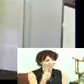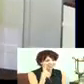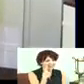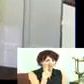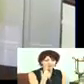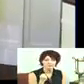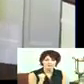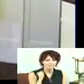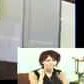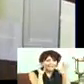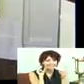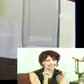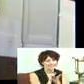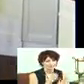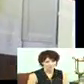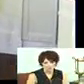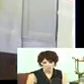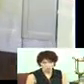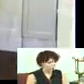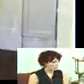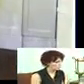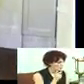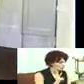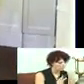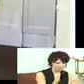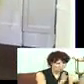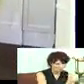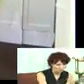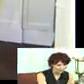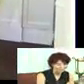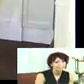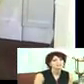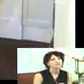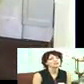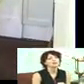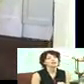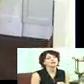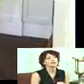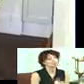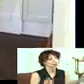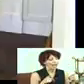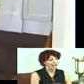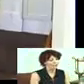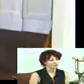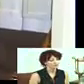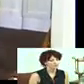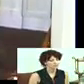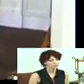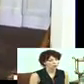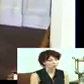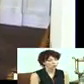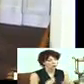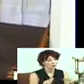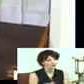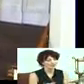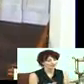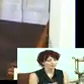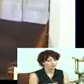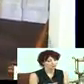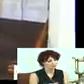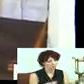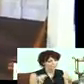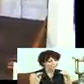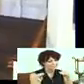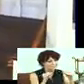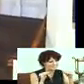timers. So don't worry. What happens is we take and we give by what's often called the method of intinction,